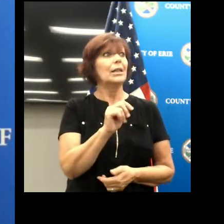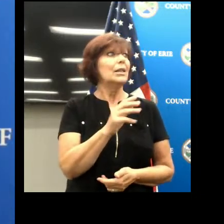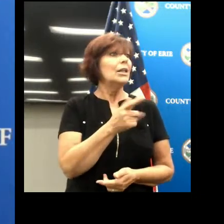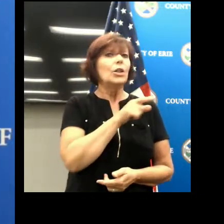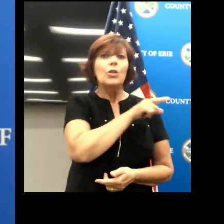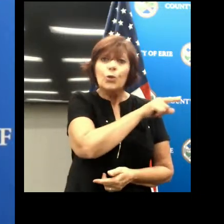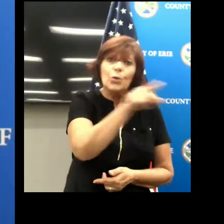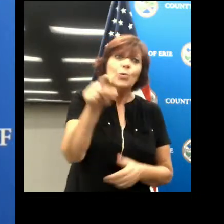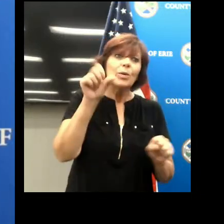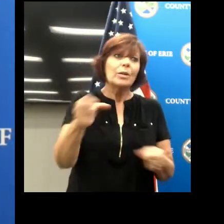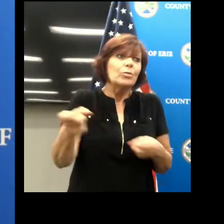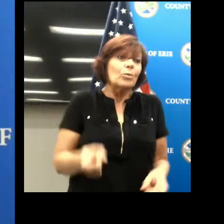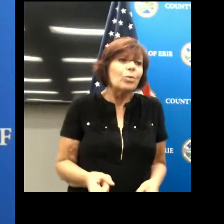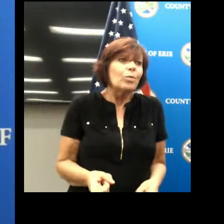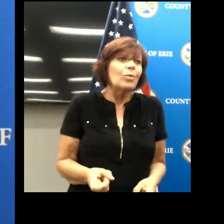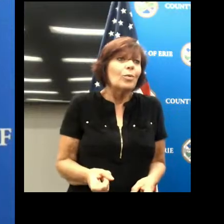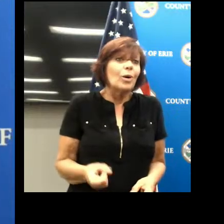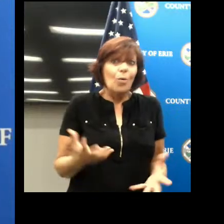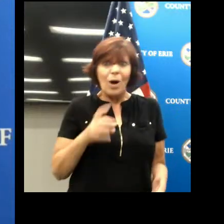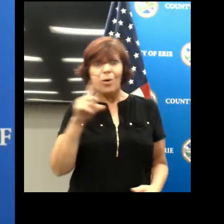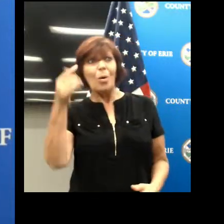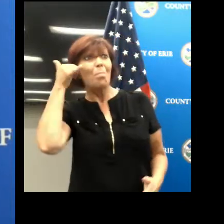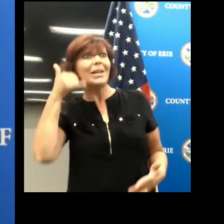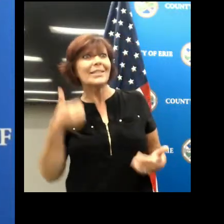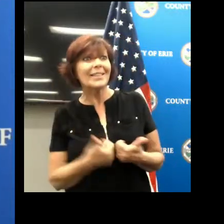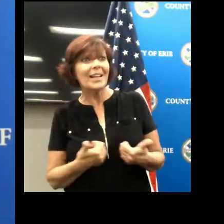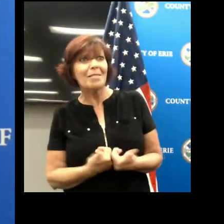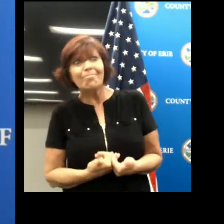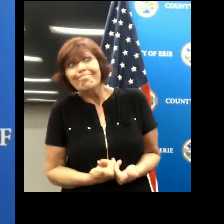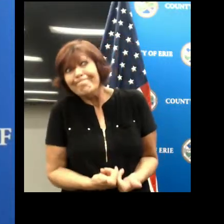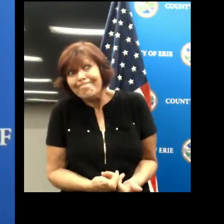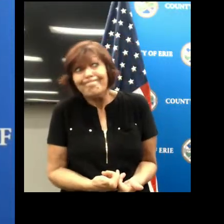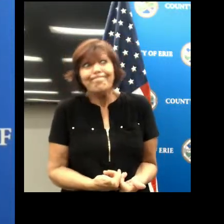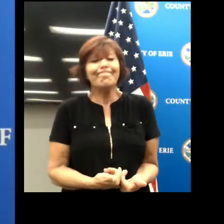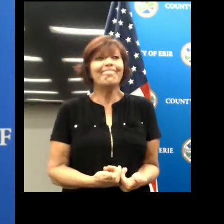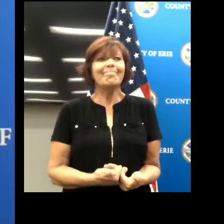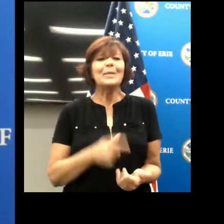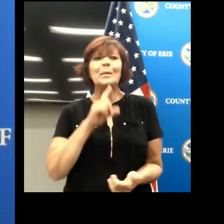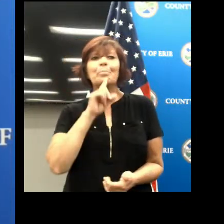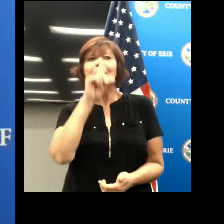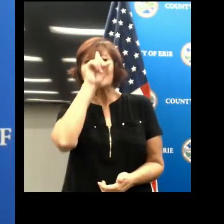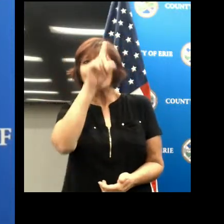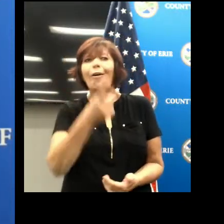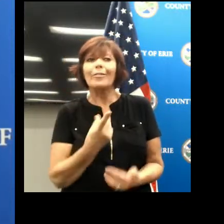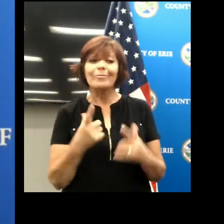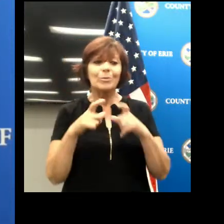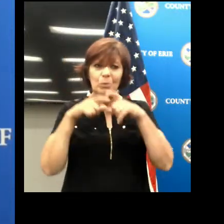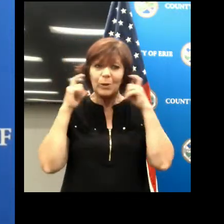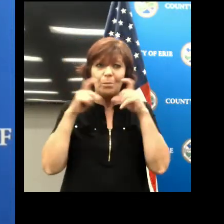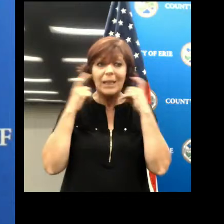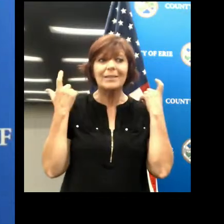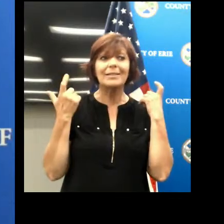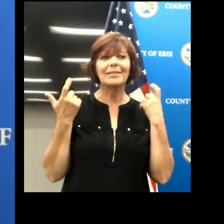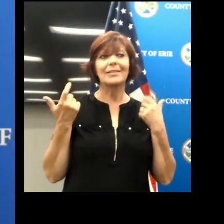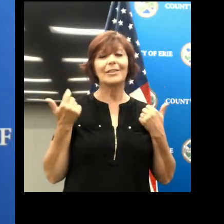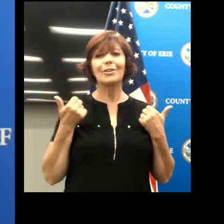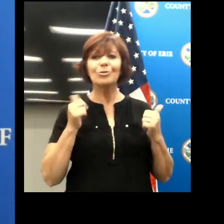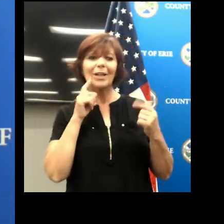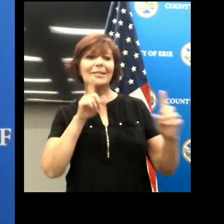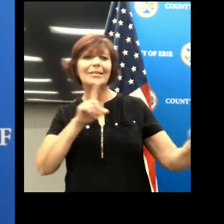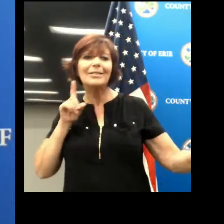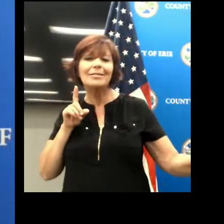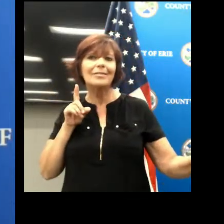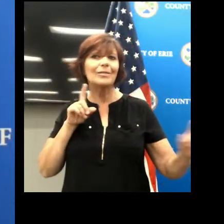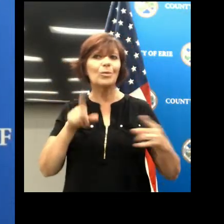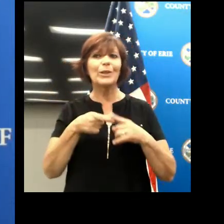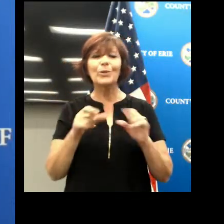everyone's hands. If you like going to a Bills game, be smart out there. Wear your mask. Try to safely socially distance when